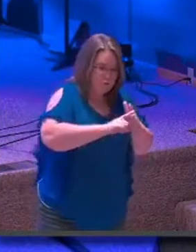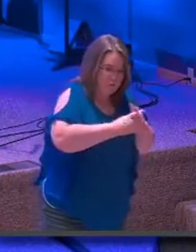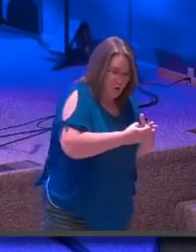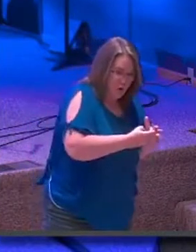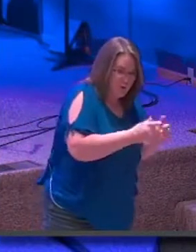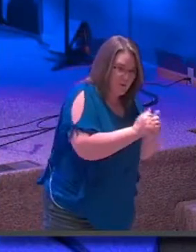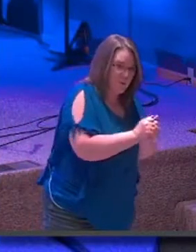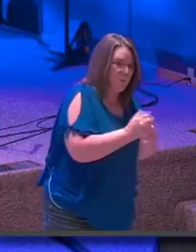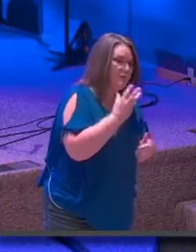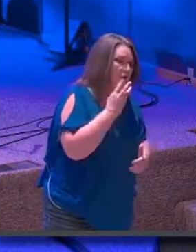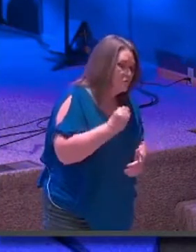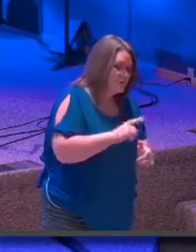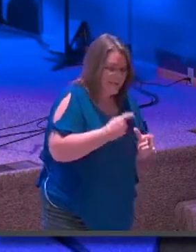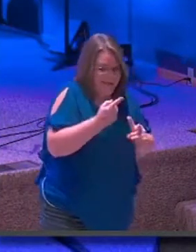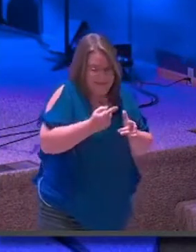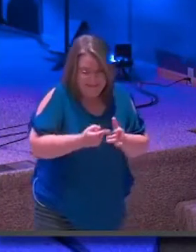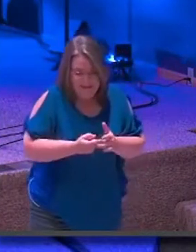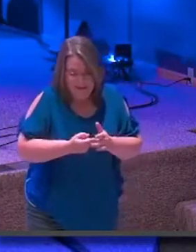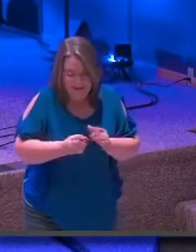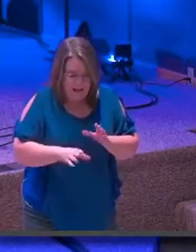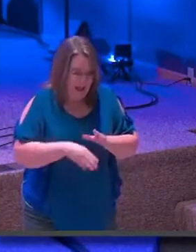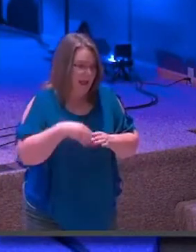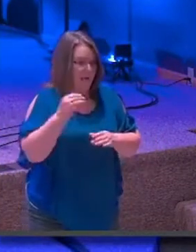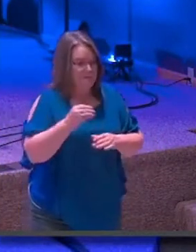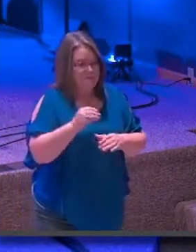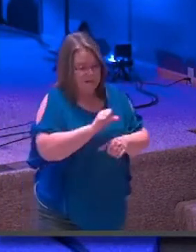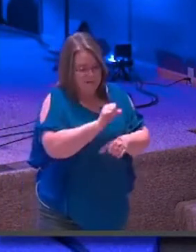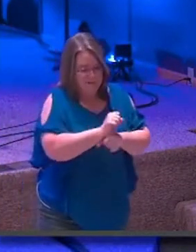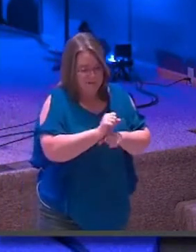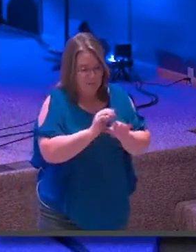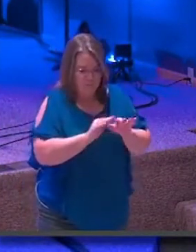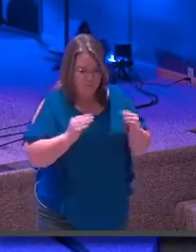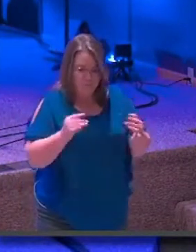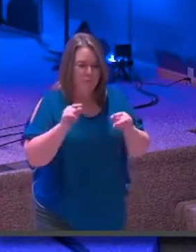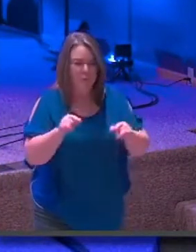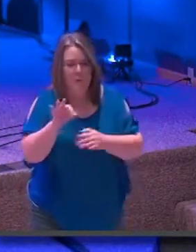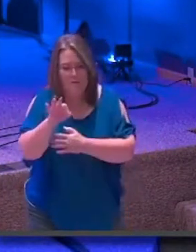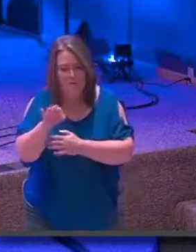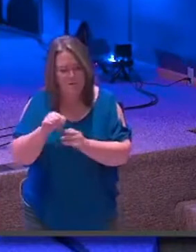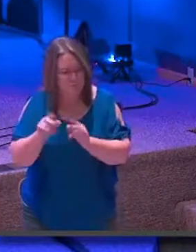Jews, and then outside the synagogue walls would go and preach to the crowds.